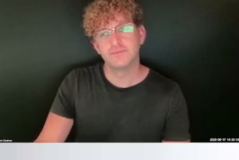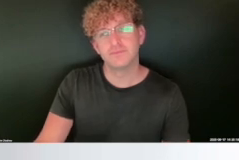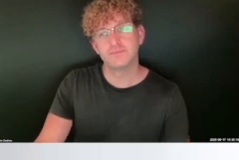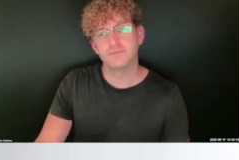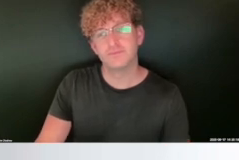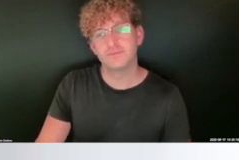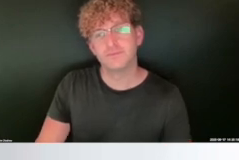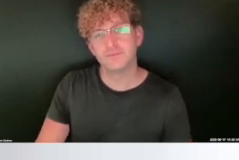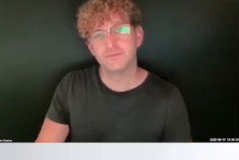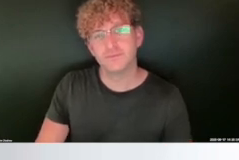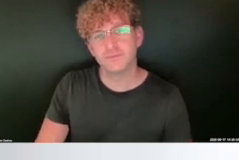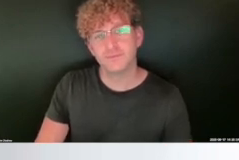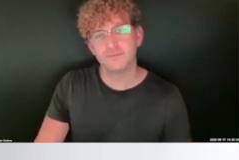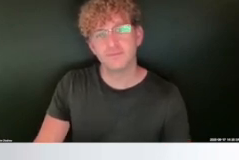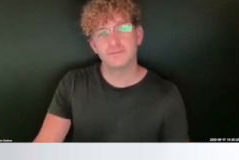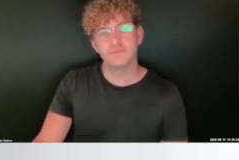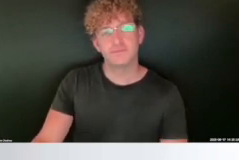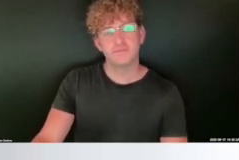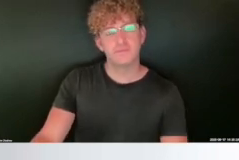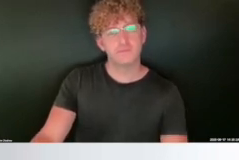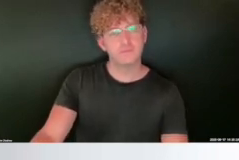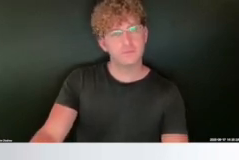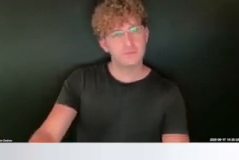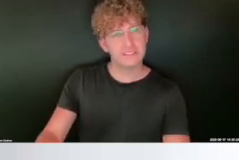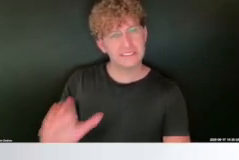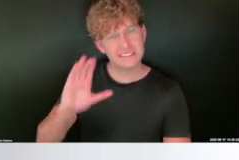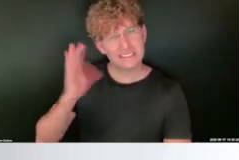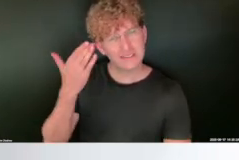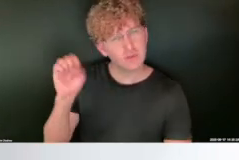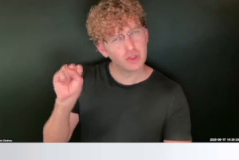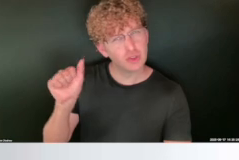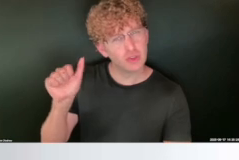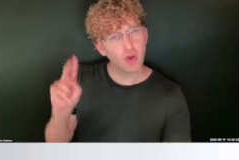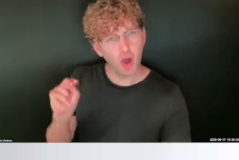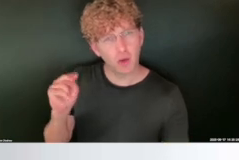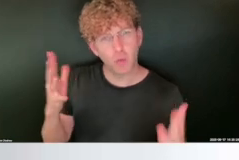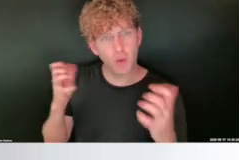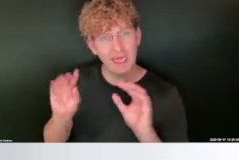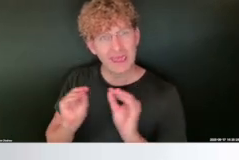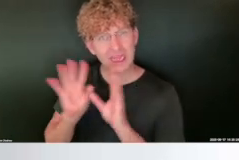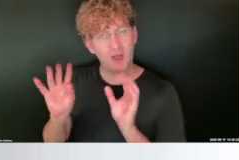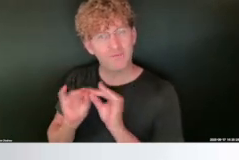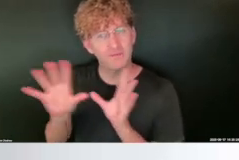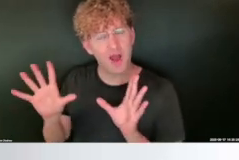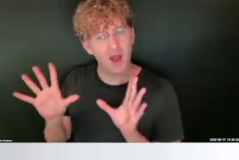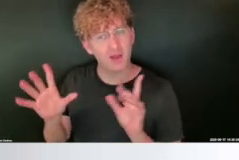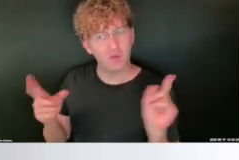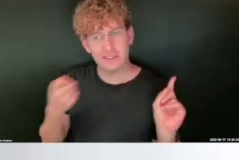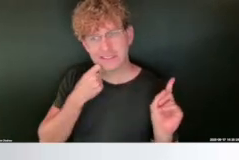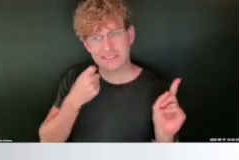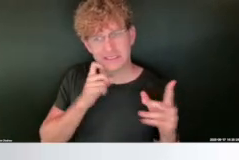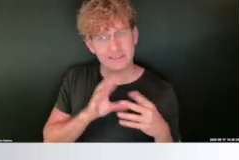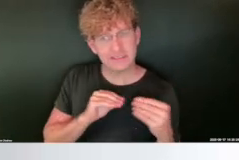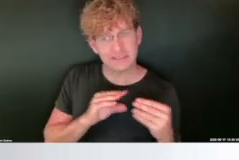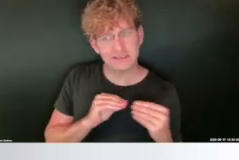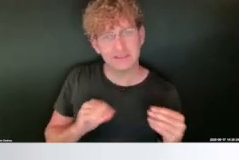Looks like Sean might have some clarifying statements about an earlier question. Would you like to chime in? Yeah, this